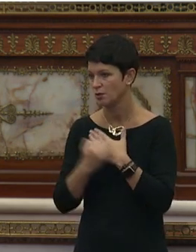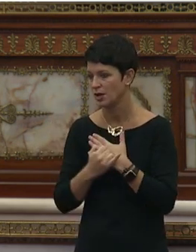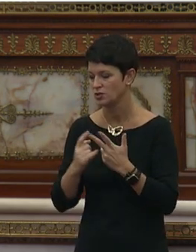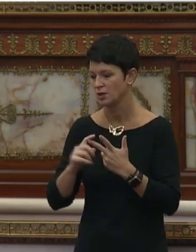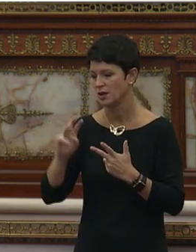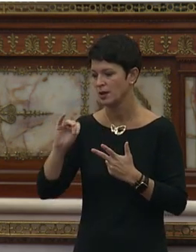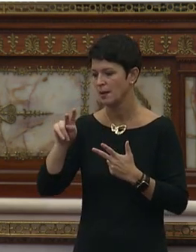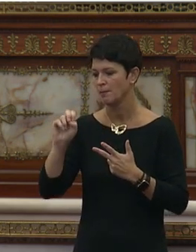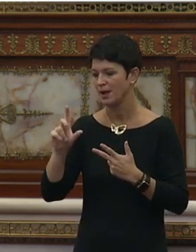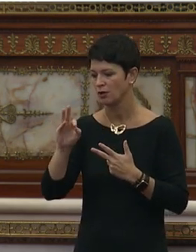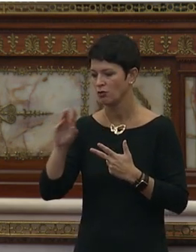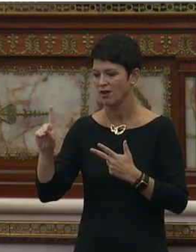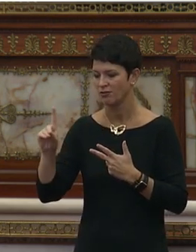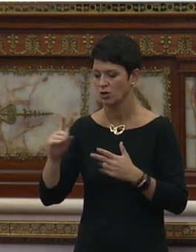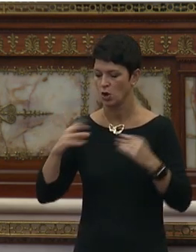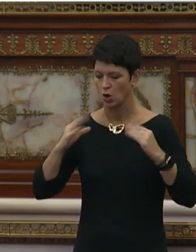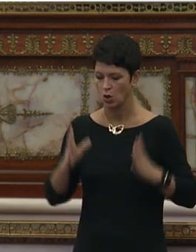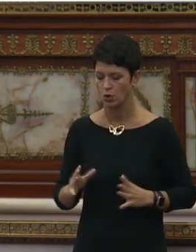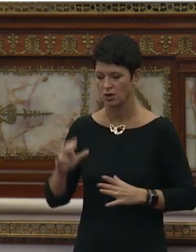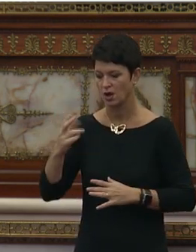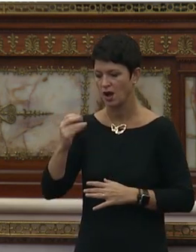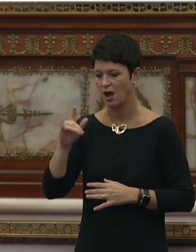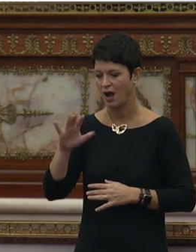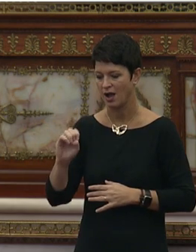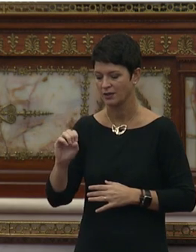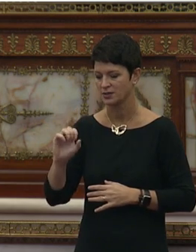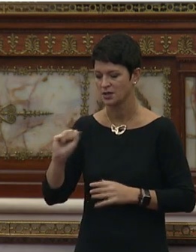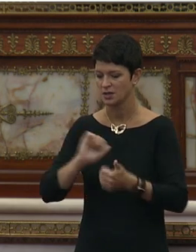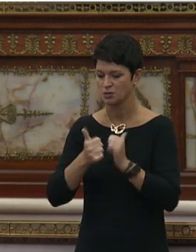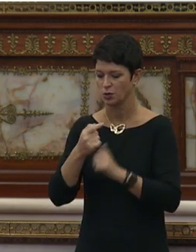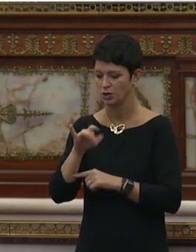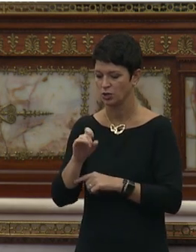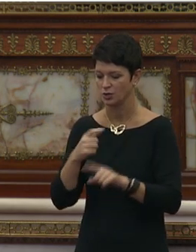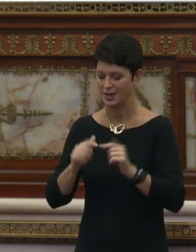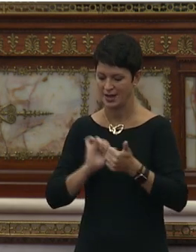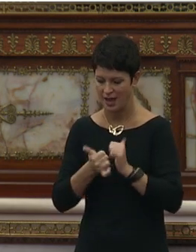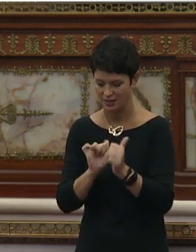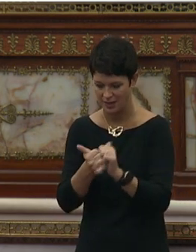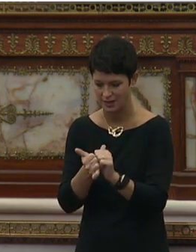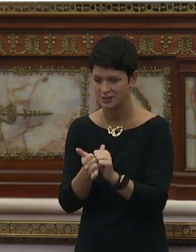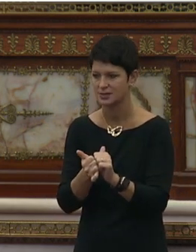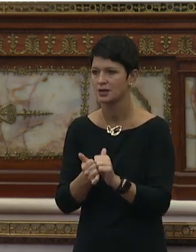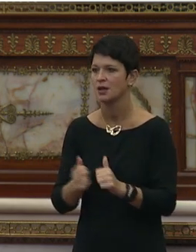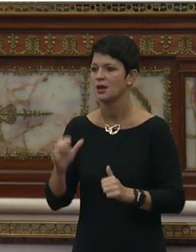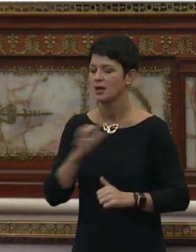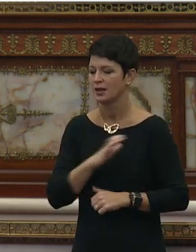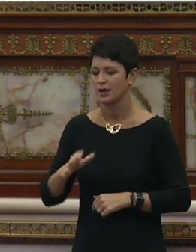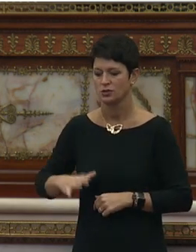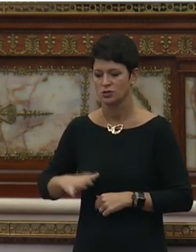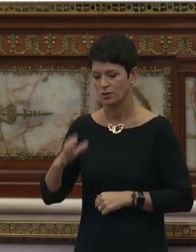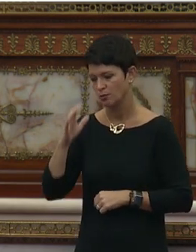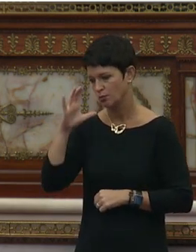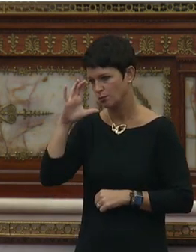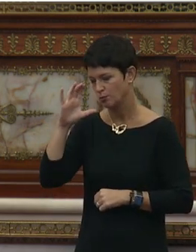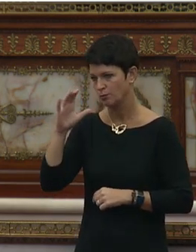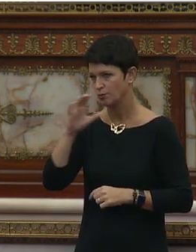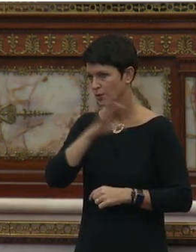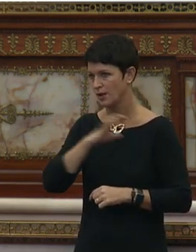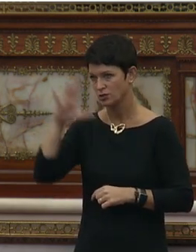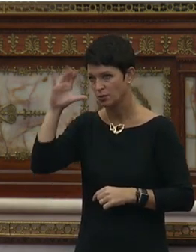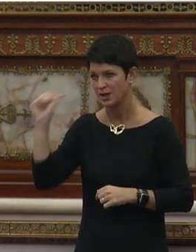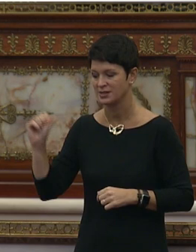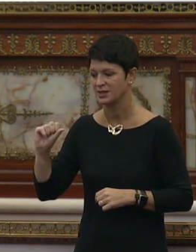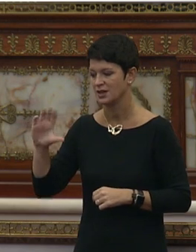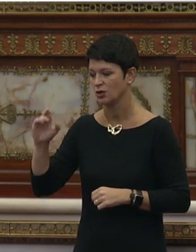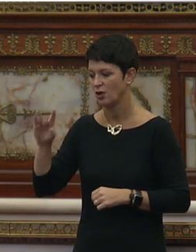Mike Crawford, the owner of Holler Sporting Goods and Athletics. Council President Clark, the only thing we got to work on Crawford with is he's